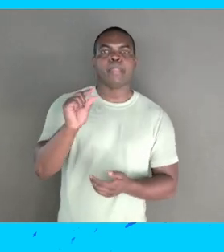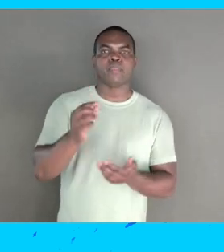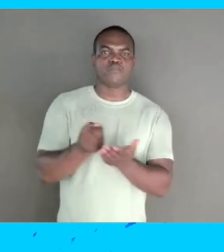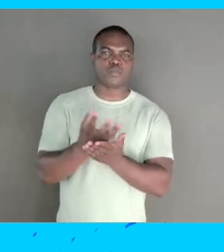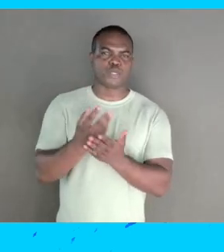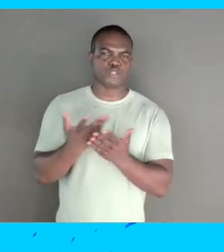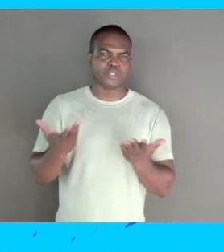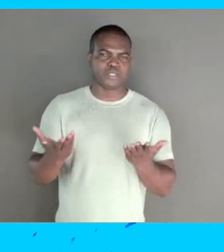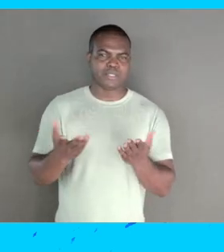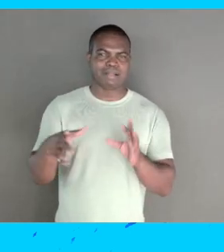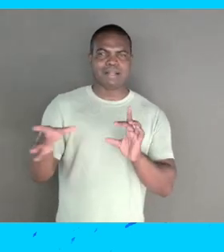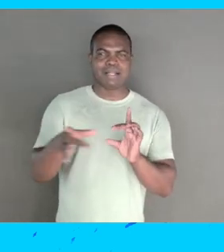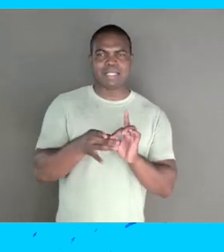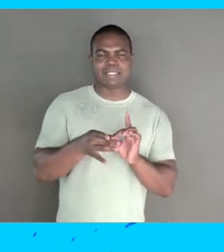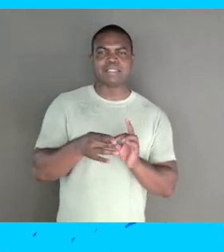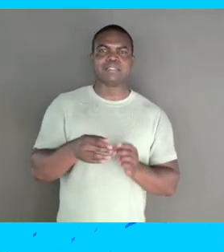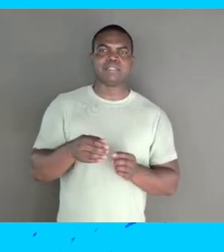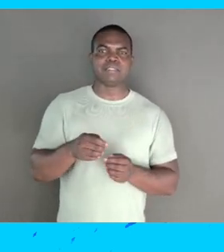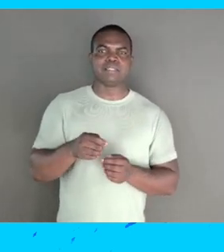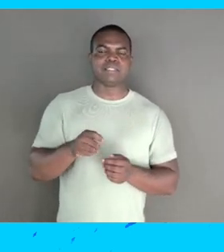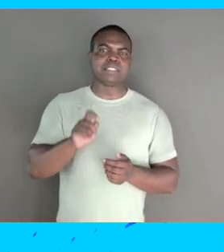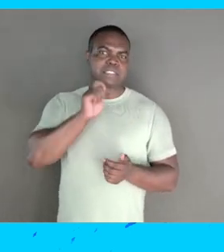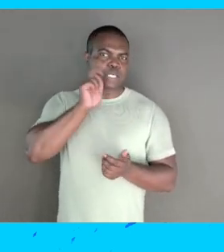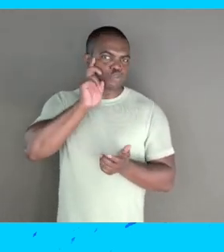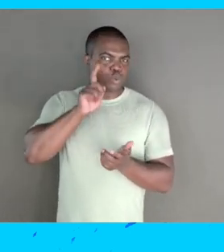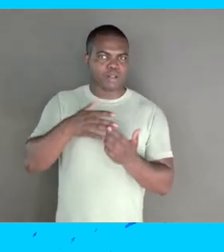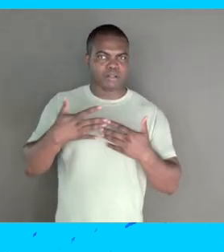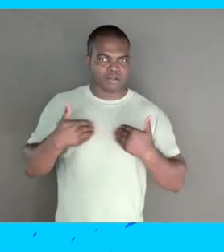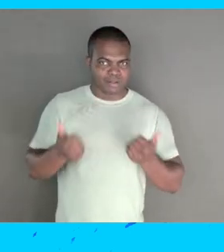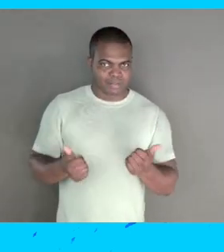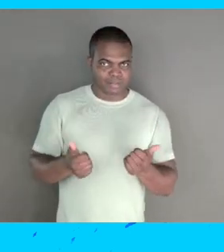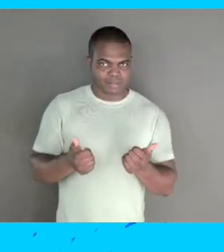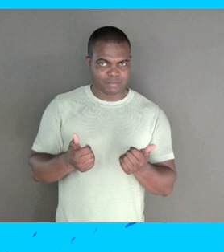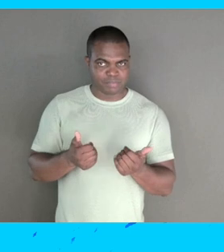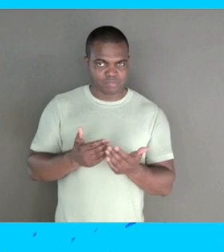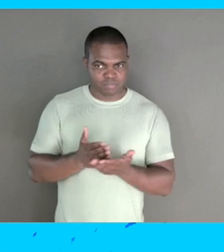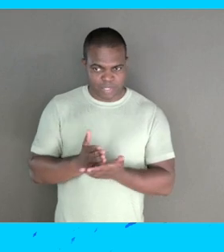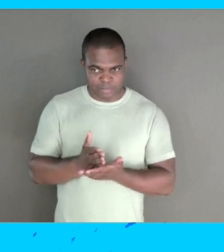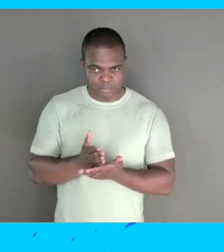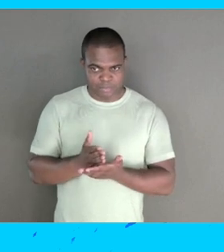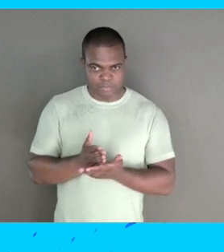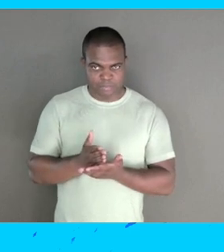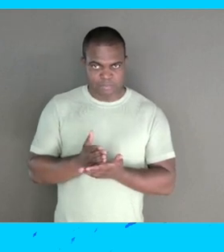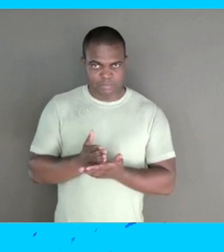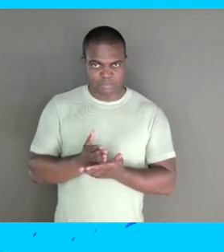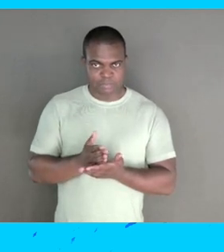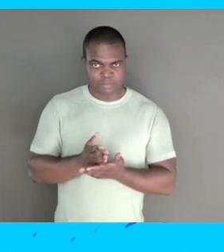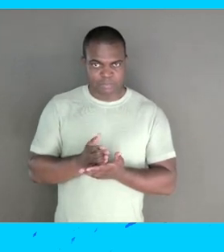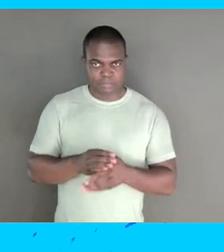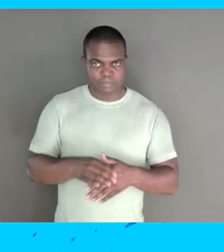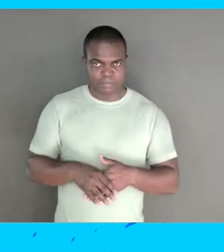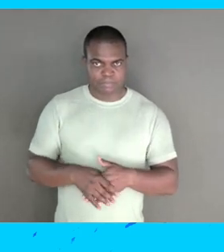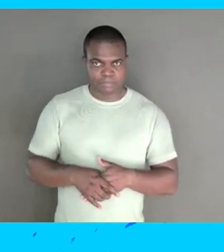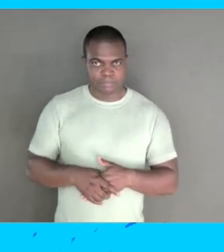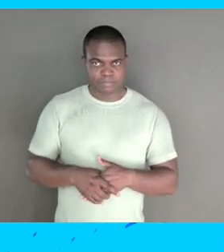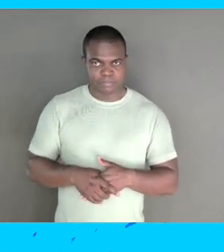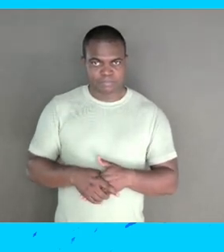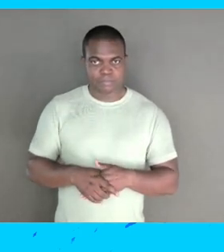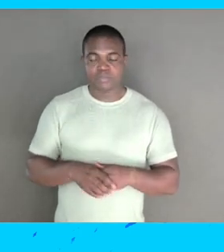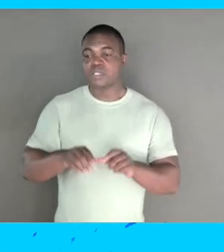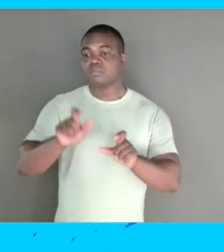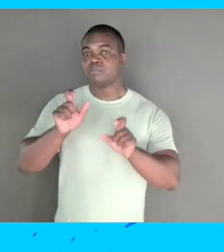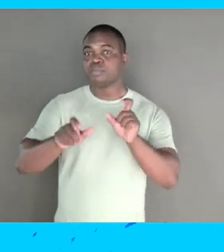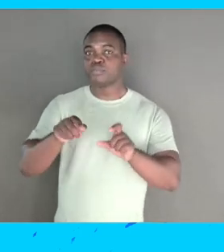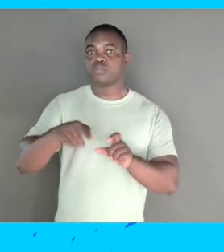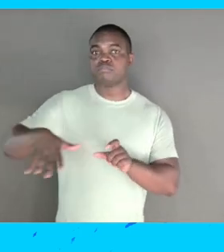that really makes it challenging because you have people whom are in the community, they do not know how to identify themselves. They do